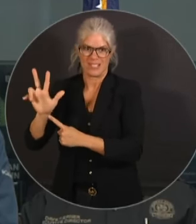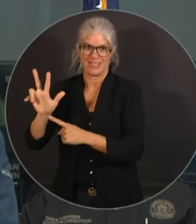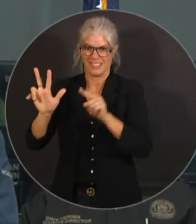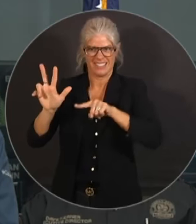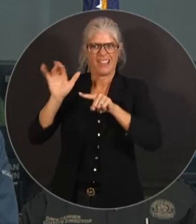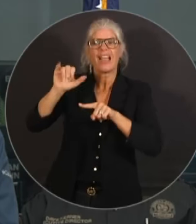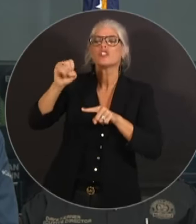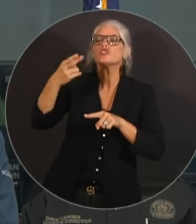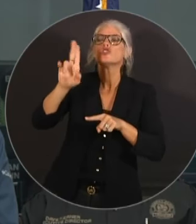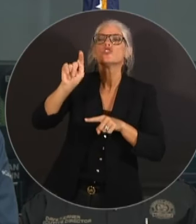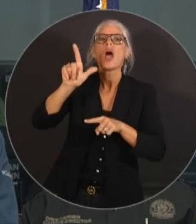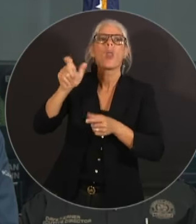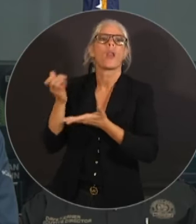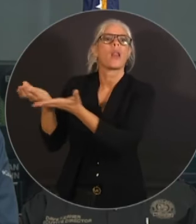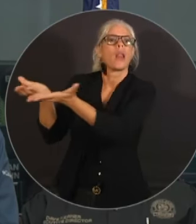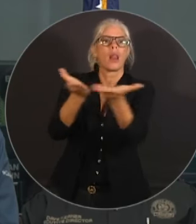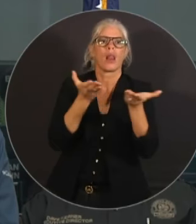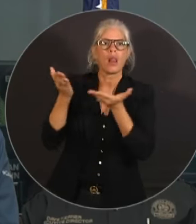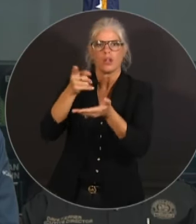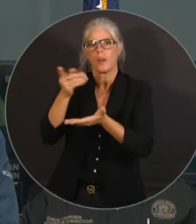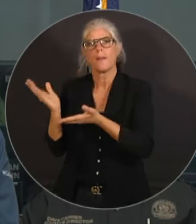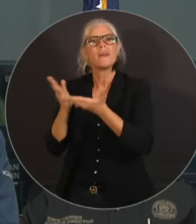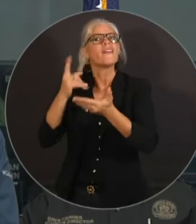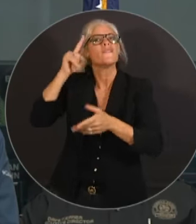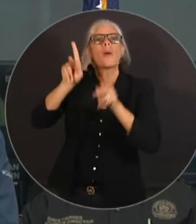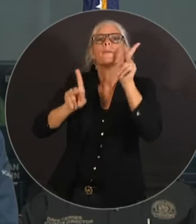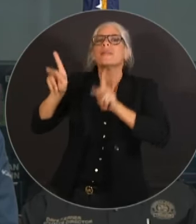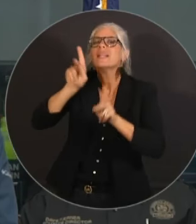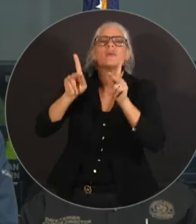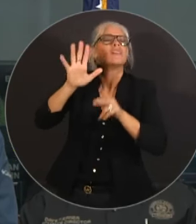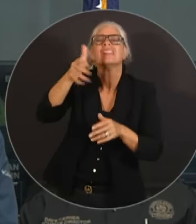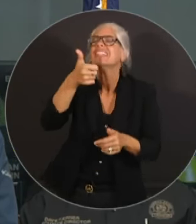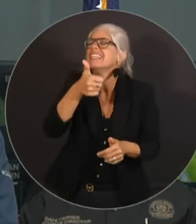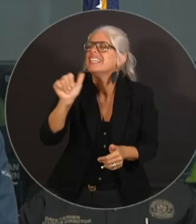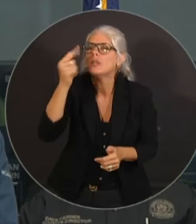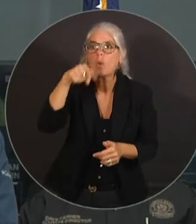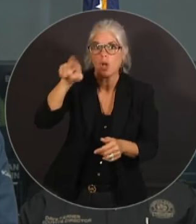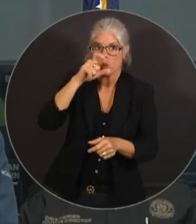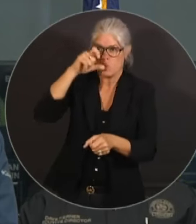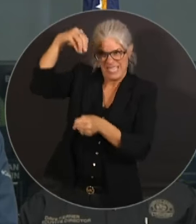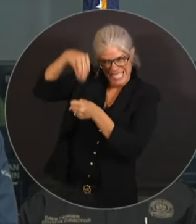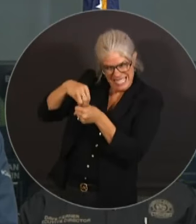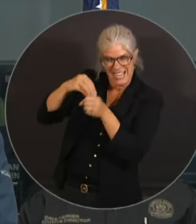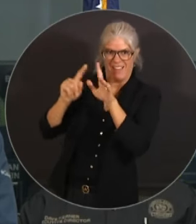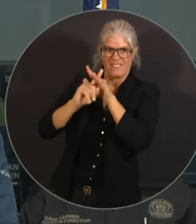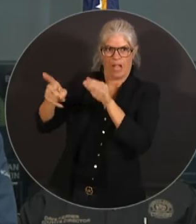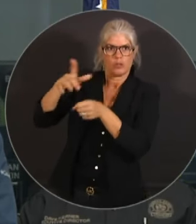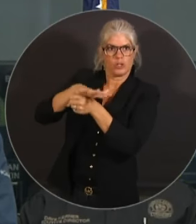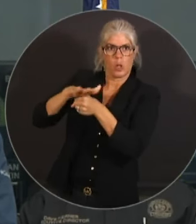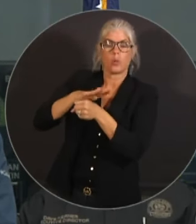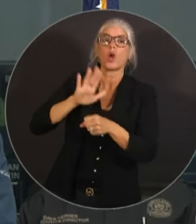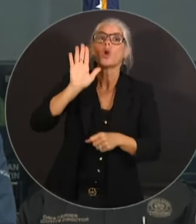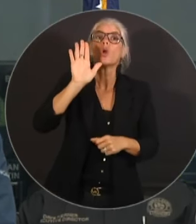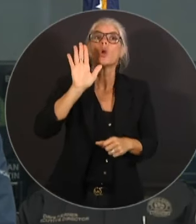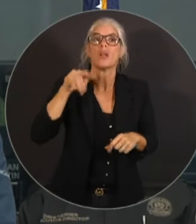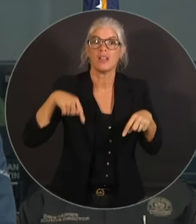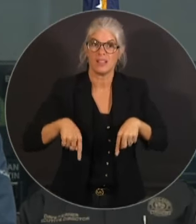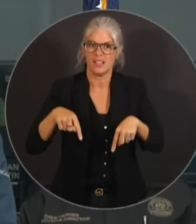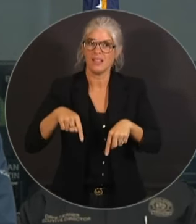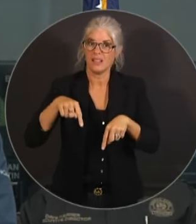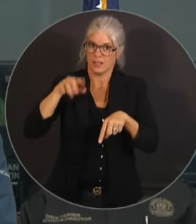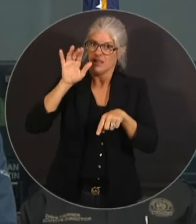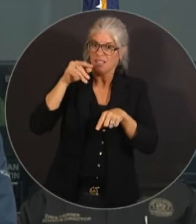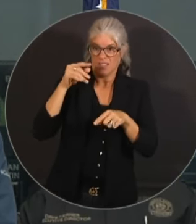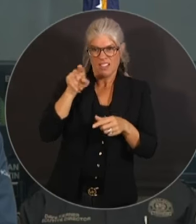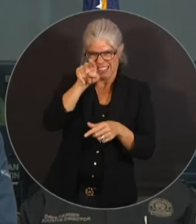729-3413, and that is for residents in any evacuation zones. Your local county is the best place for resources and information, and